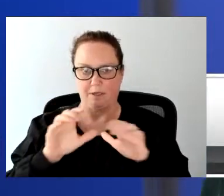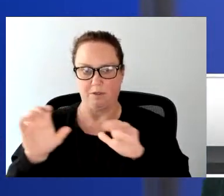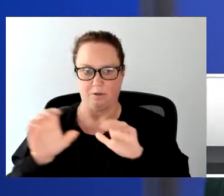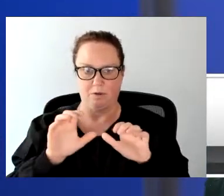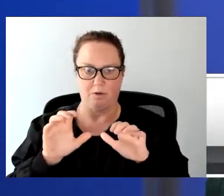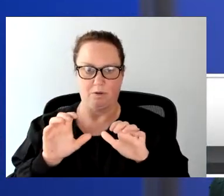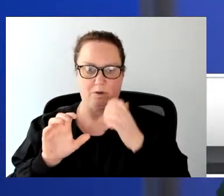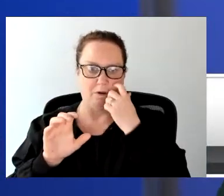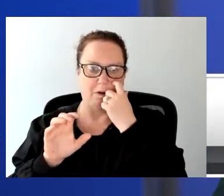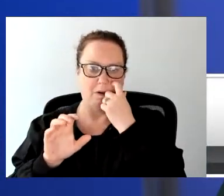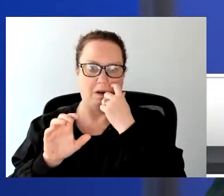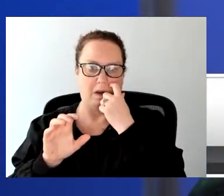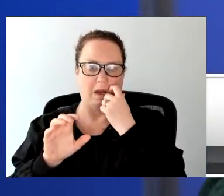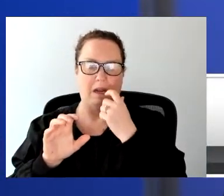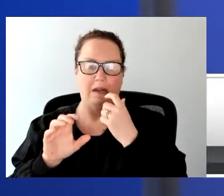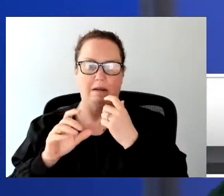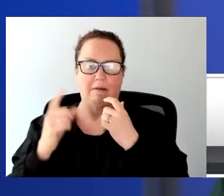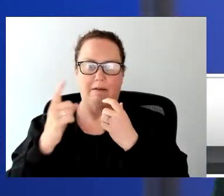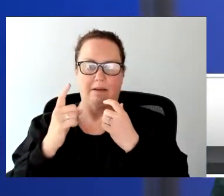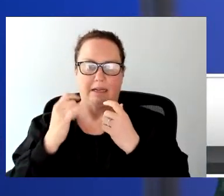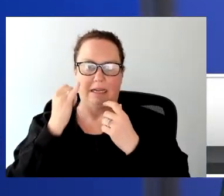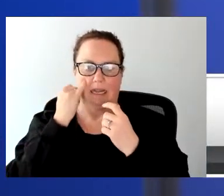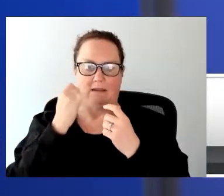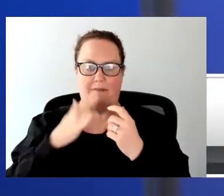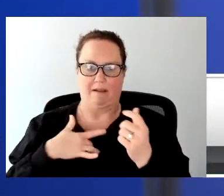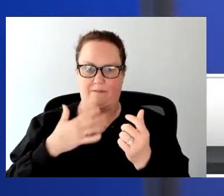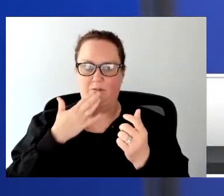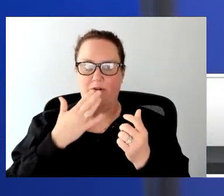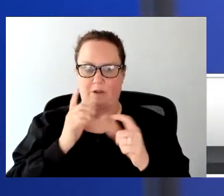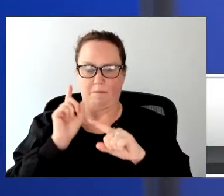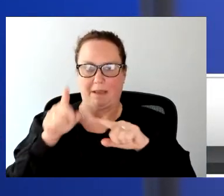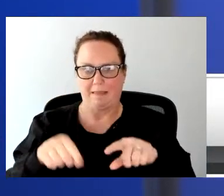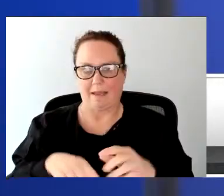always prefix by saying, if I feel good, I will be there,